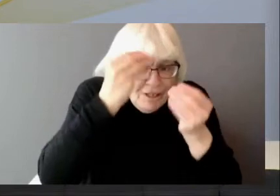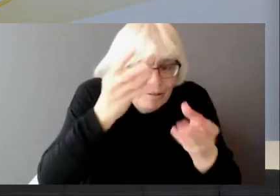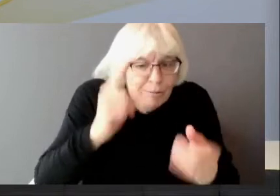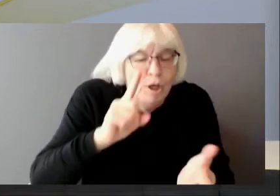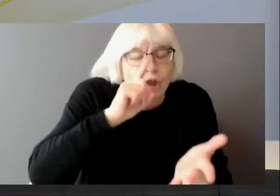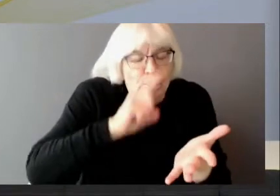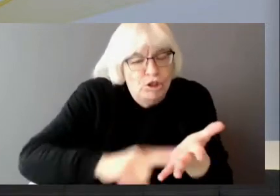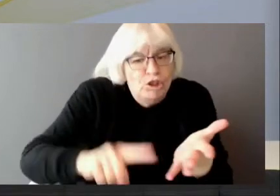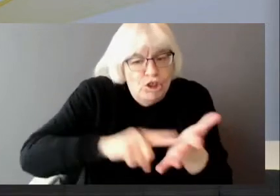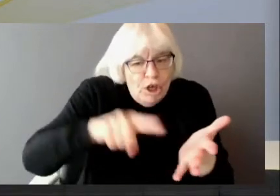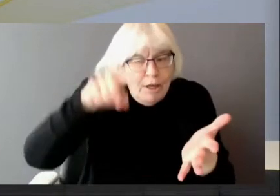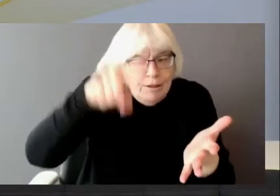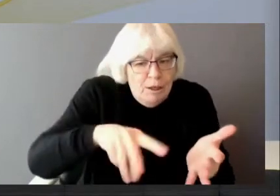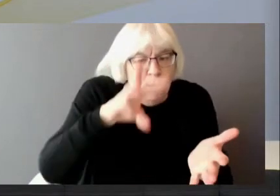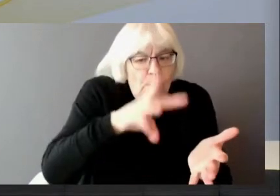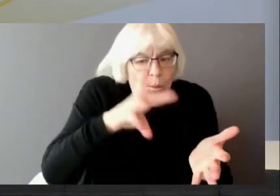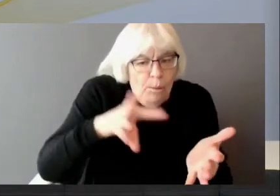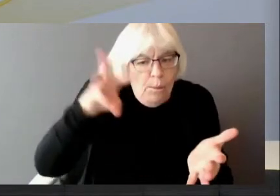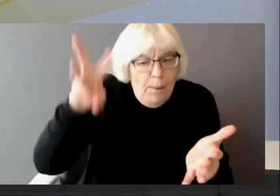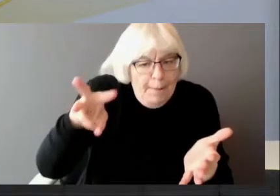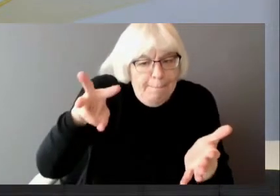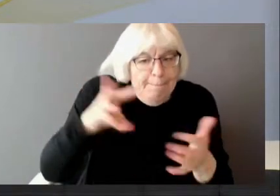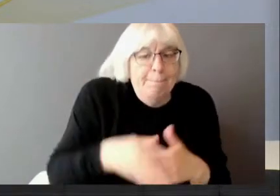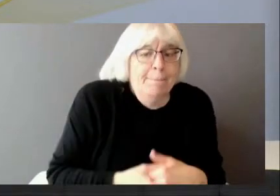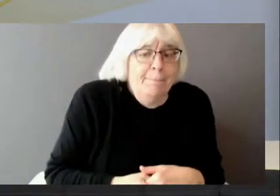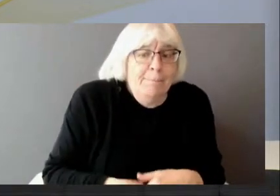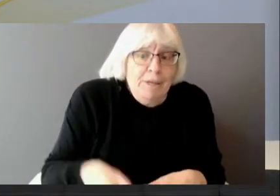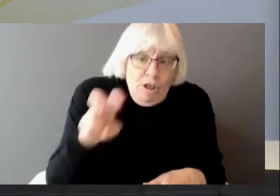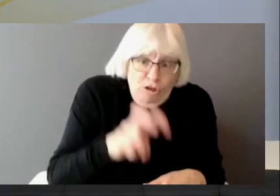component related to the custody travel.